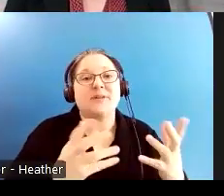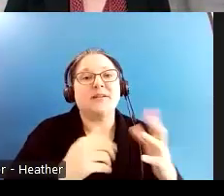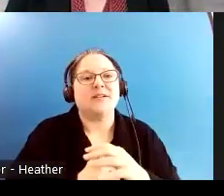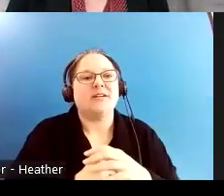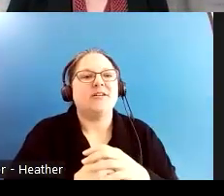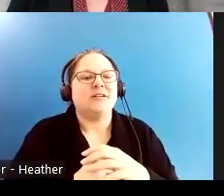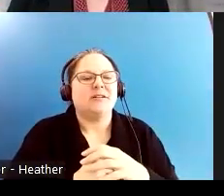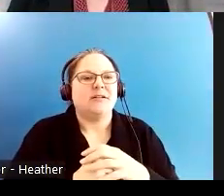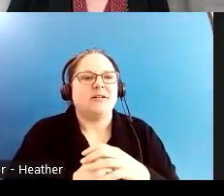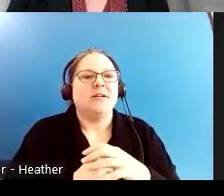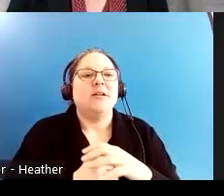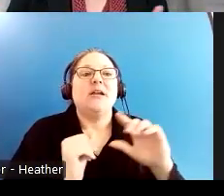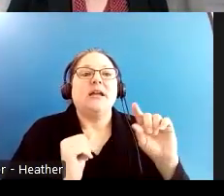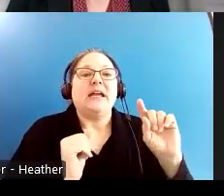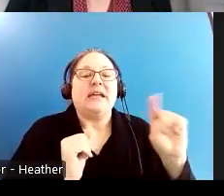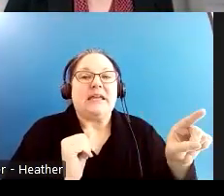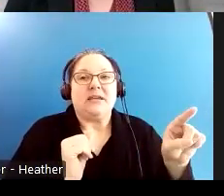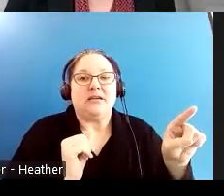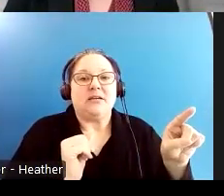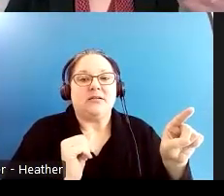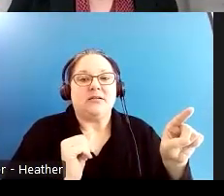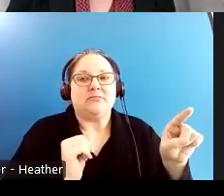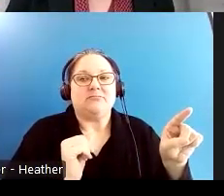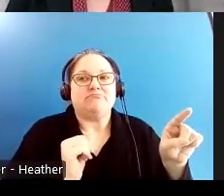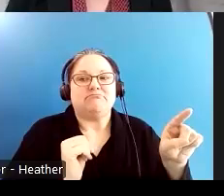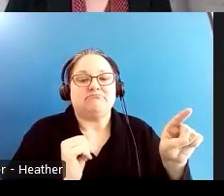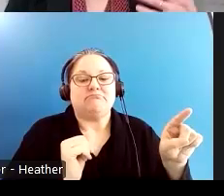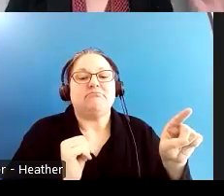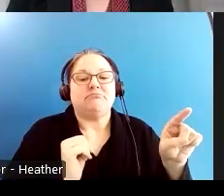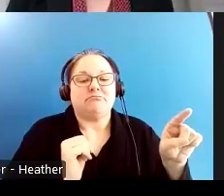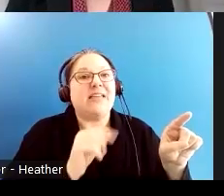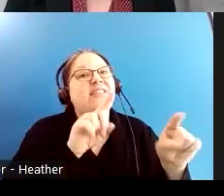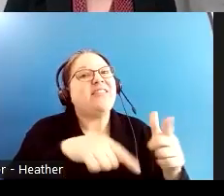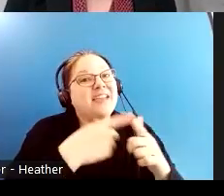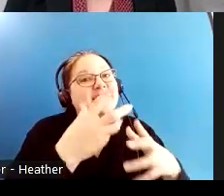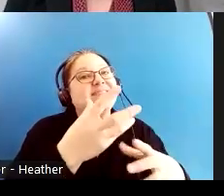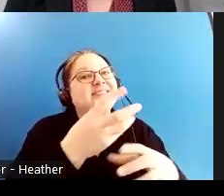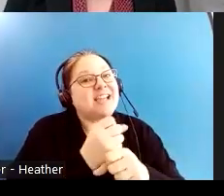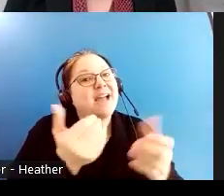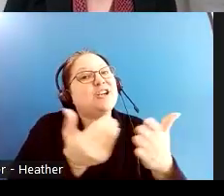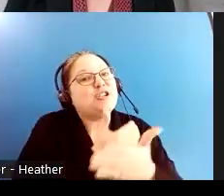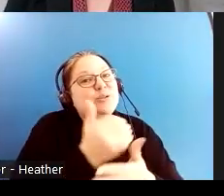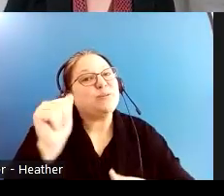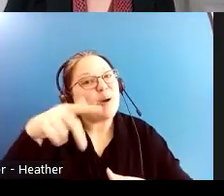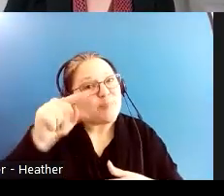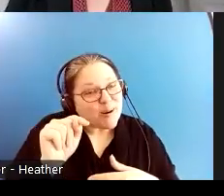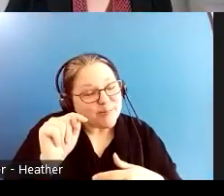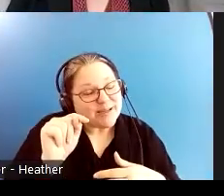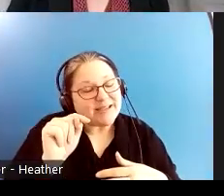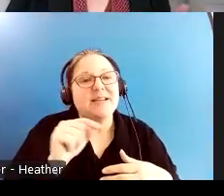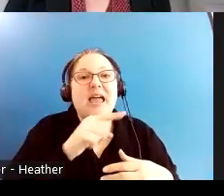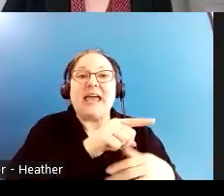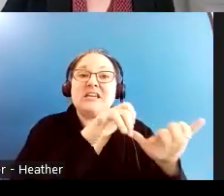voluntary. This allowed him to get a new unit for housing, stay in that unit, and remain